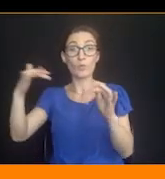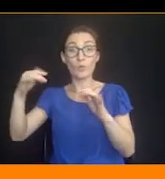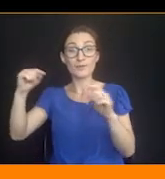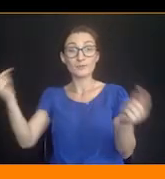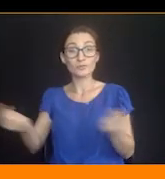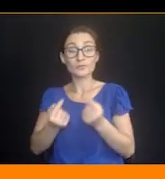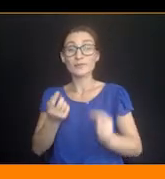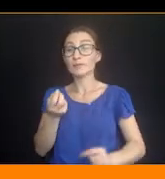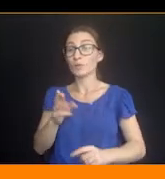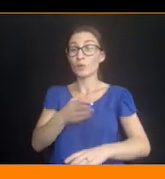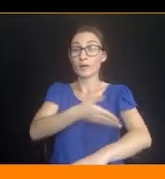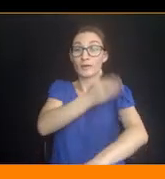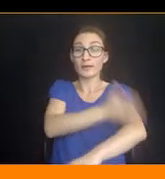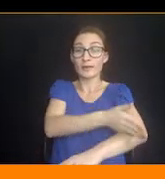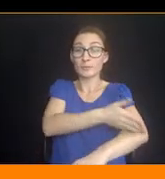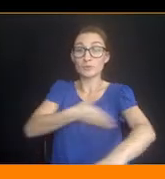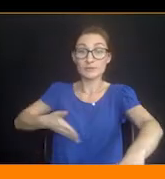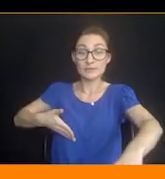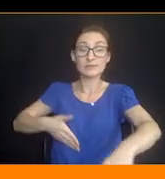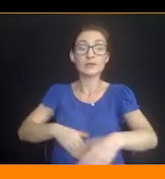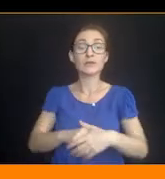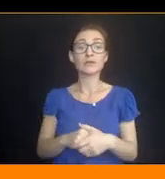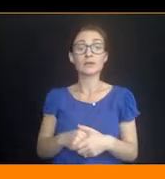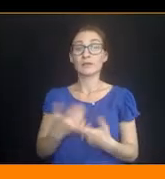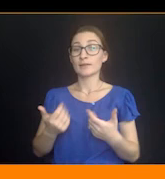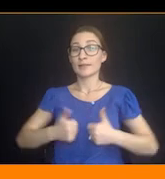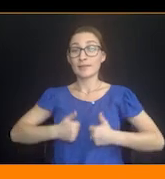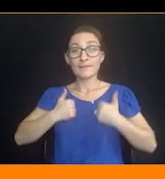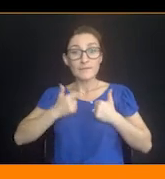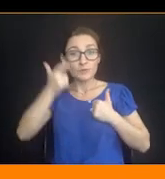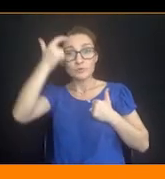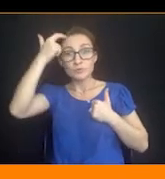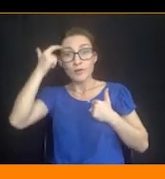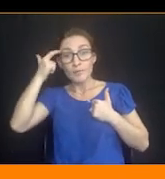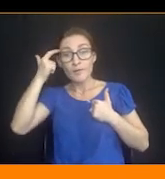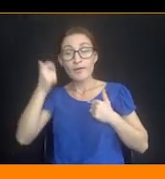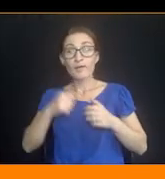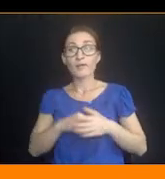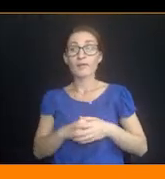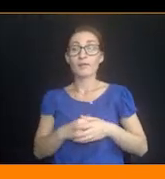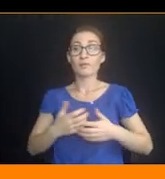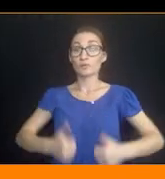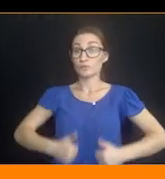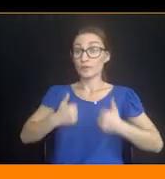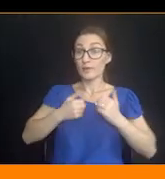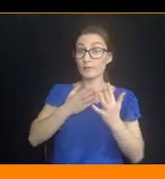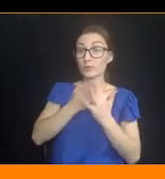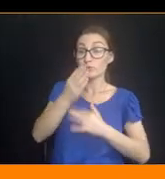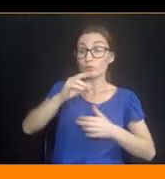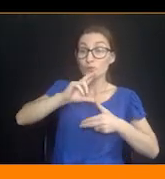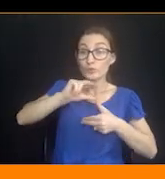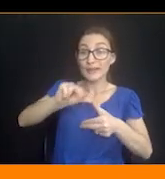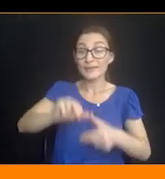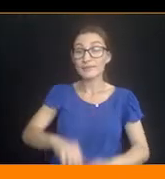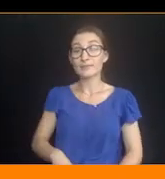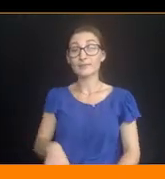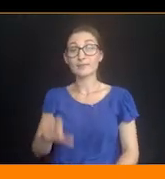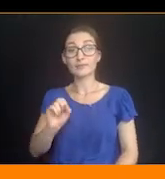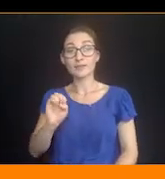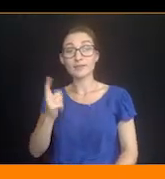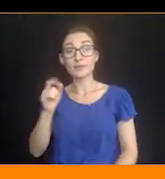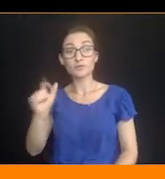had, war injuries or limbs cut off in battle, or people who've experienced all kind of